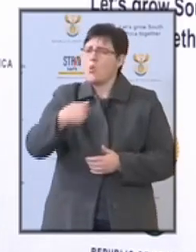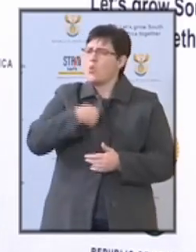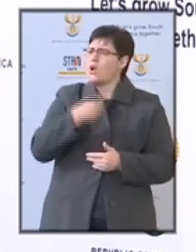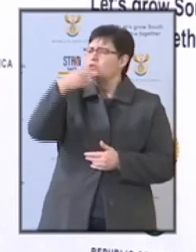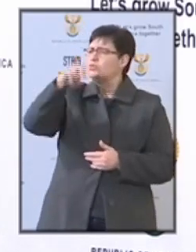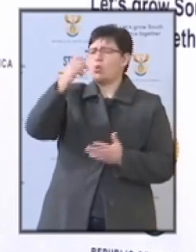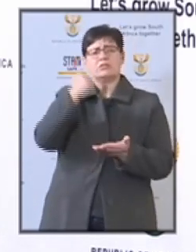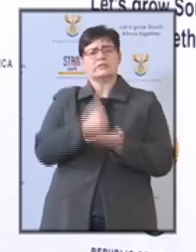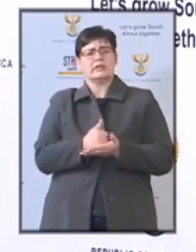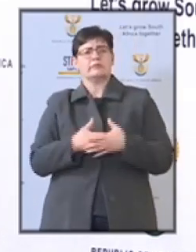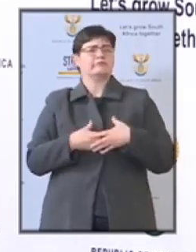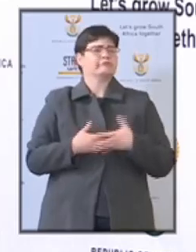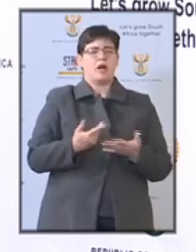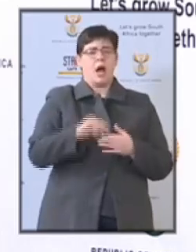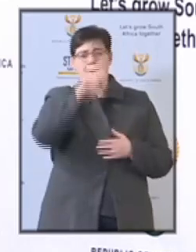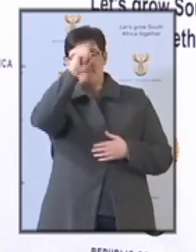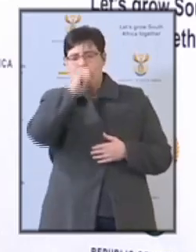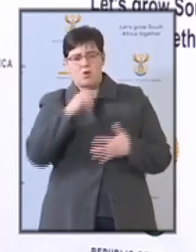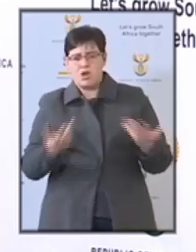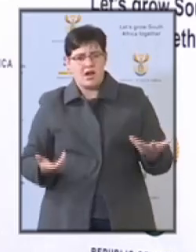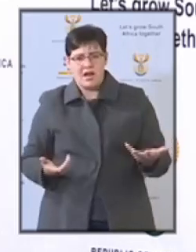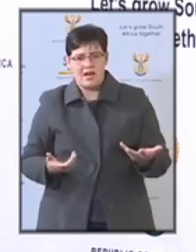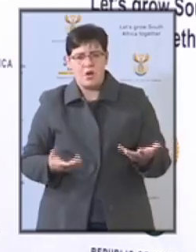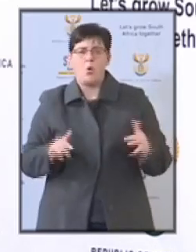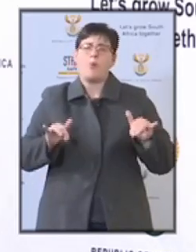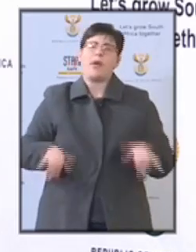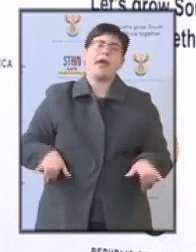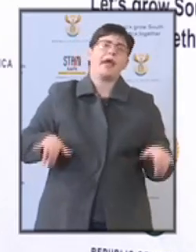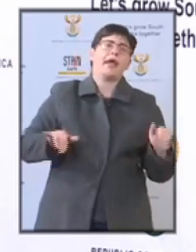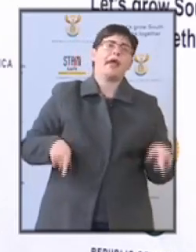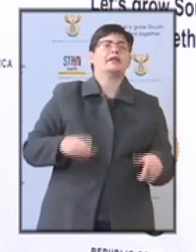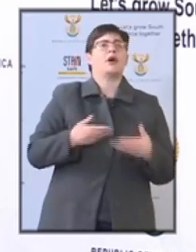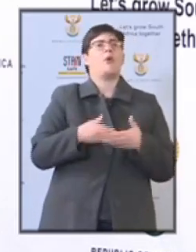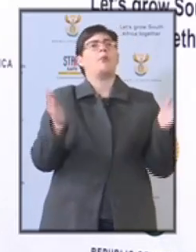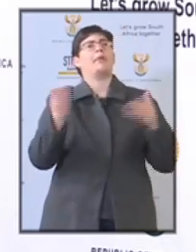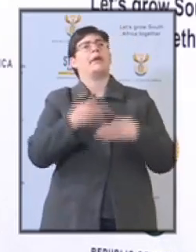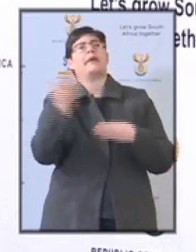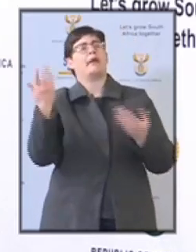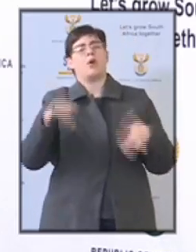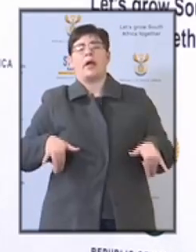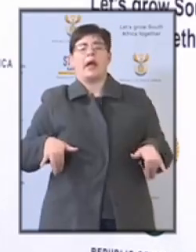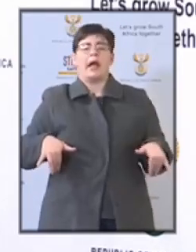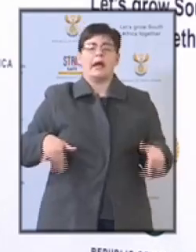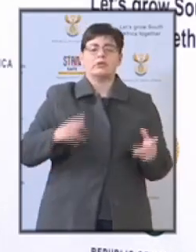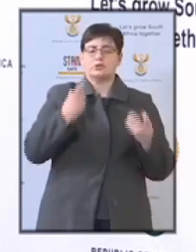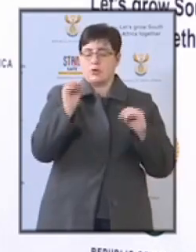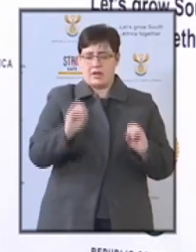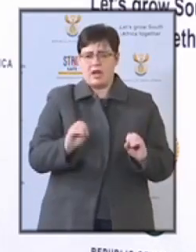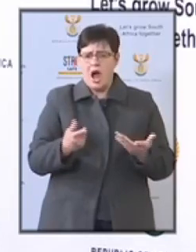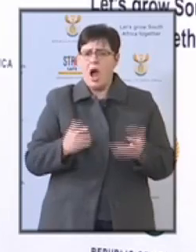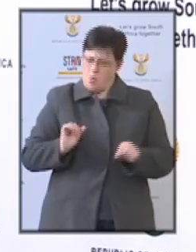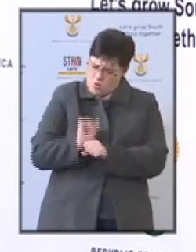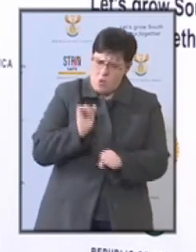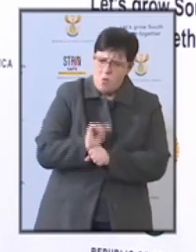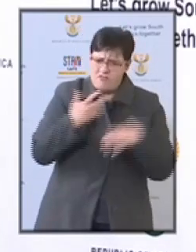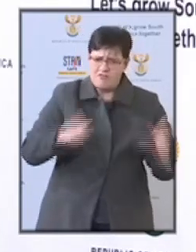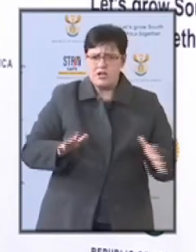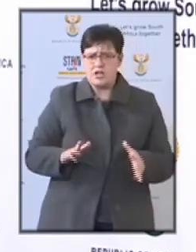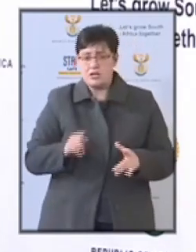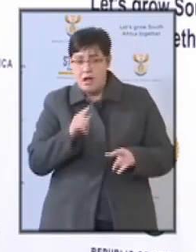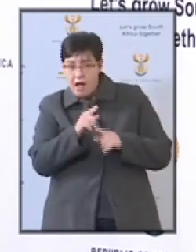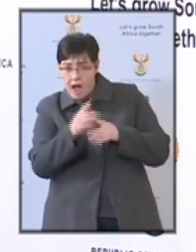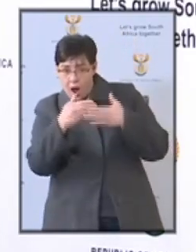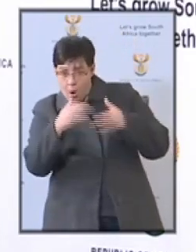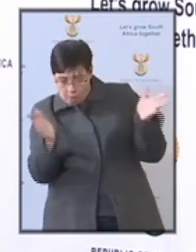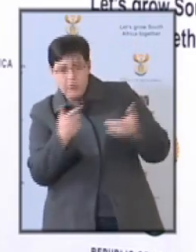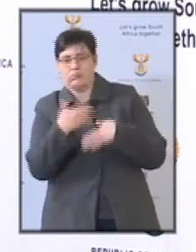tourism department and the portfolio waiting the day the borders are opened. We have started in terms of our work. As we